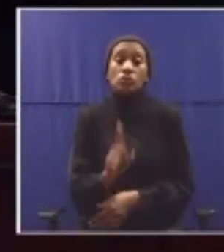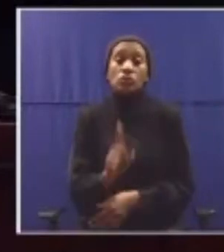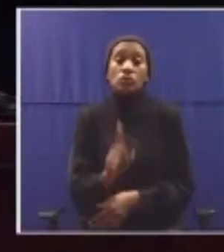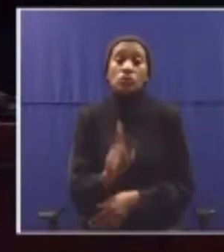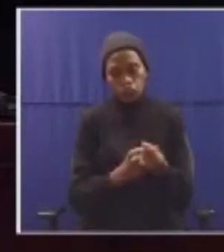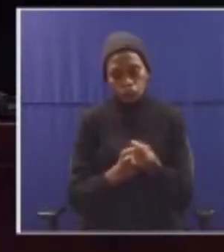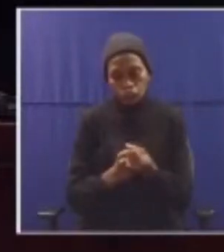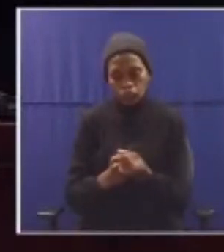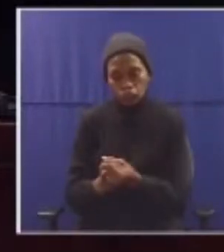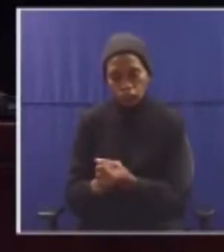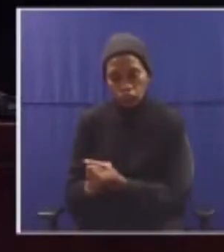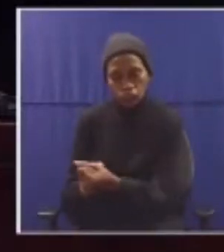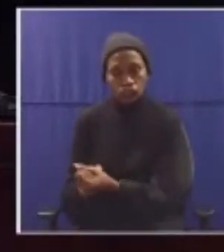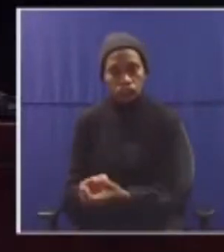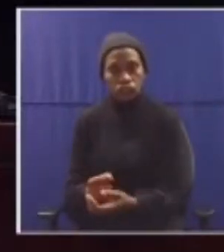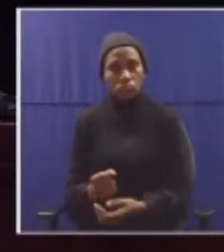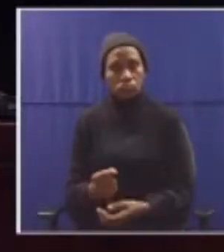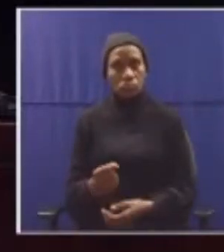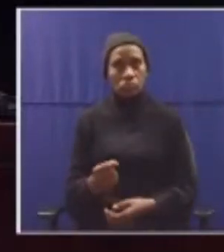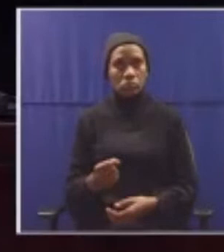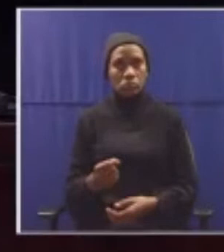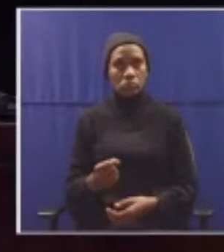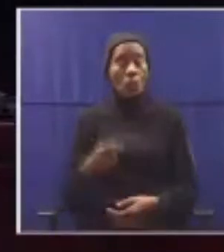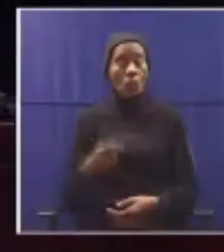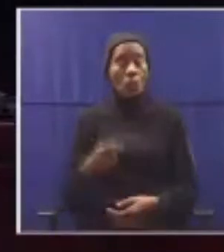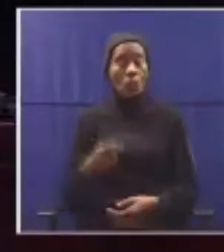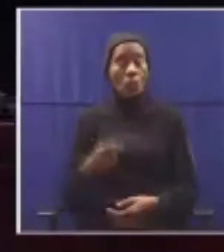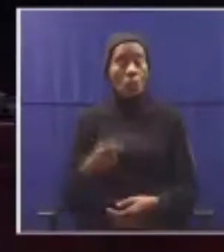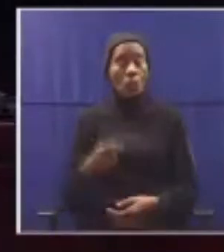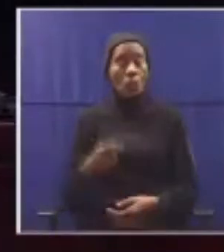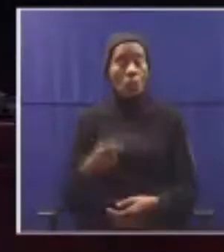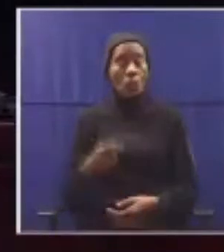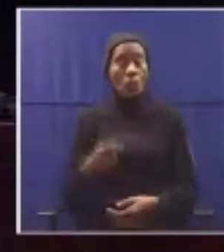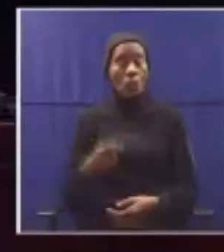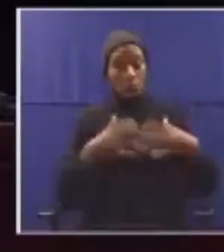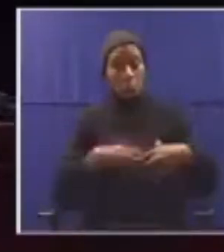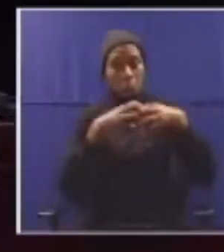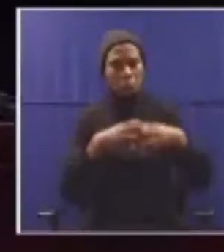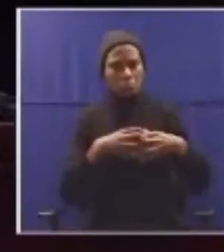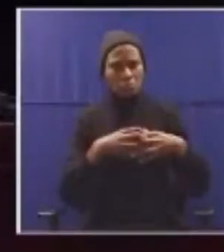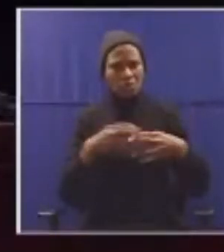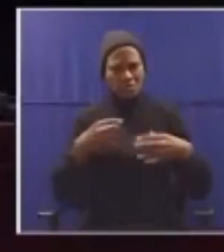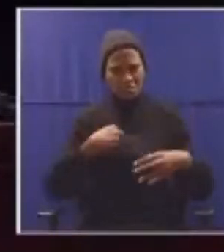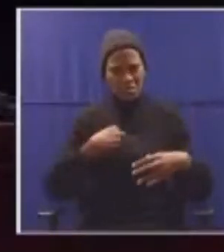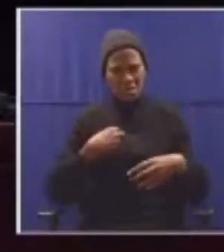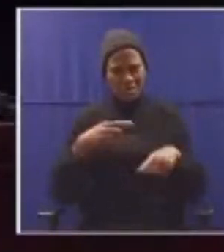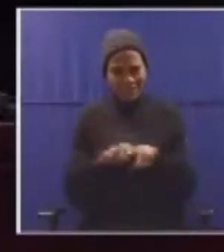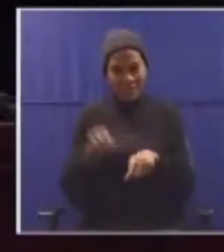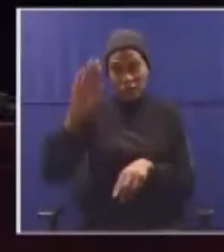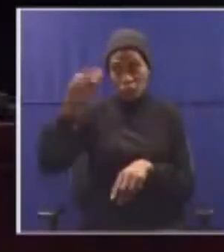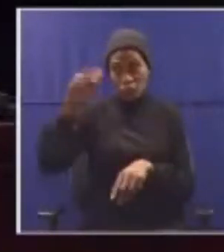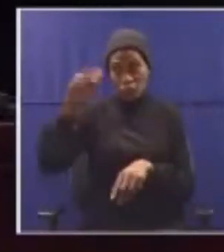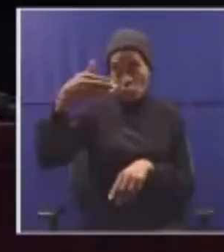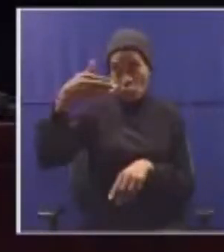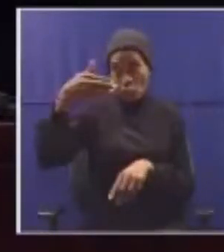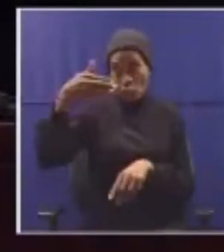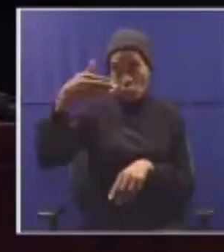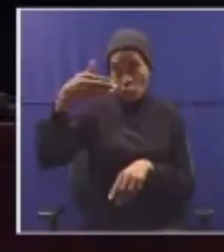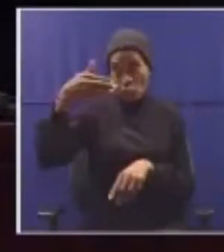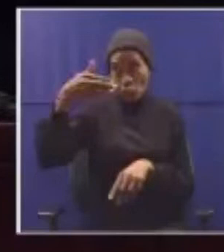supported. We're not doing a white paper because we are bored. We're doing it